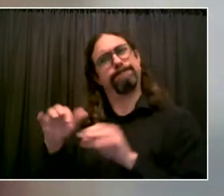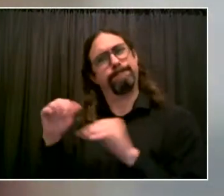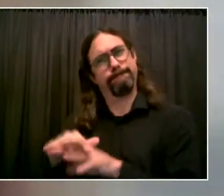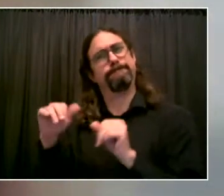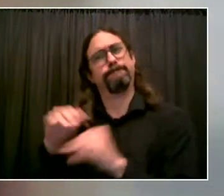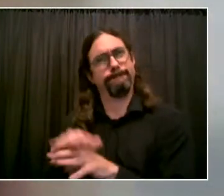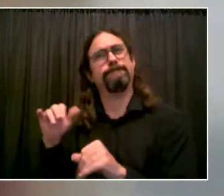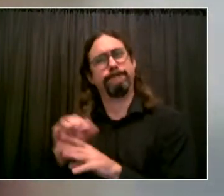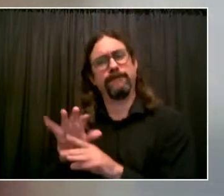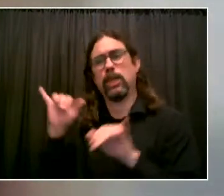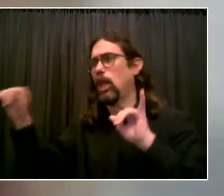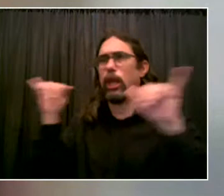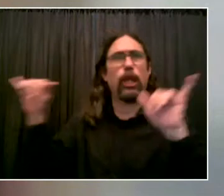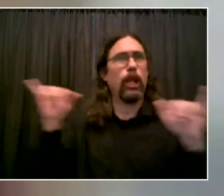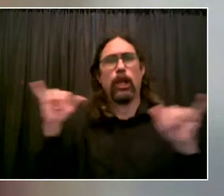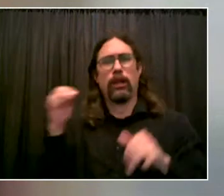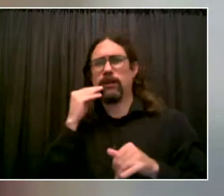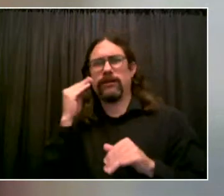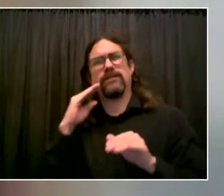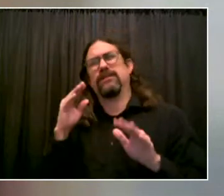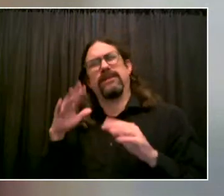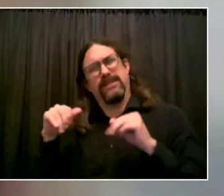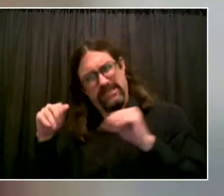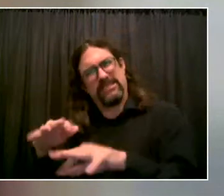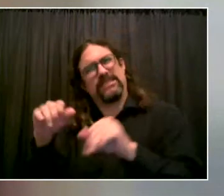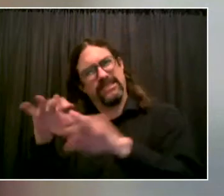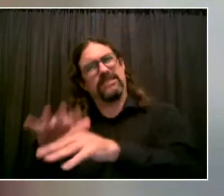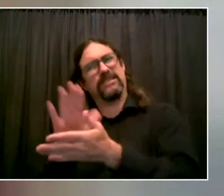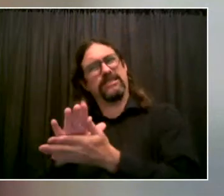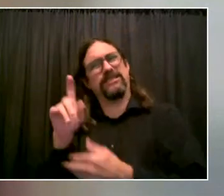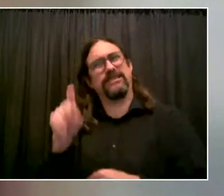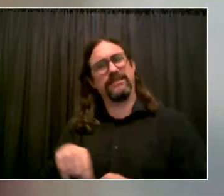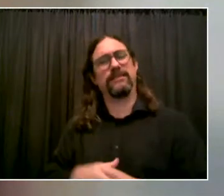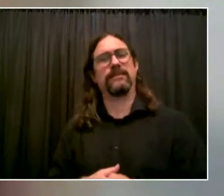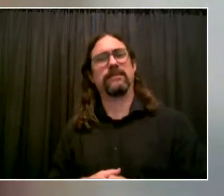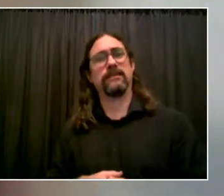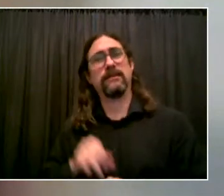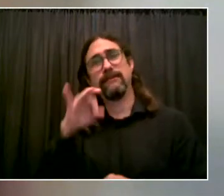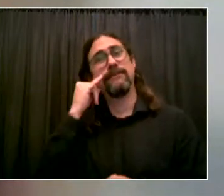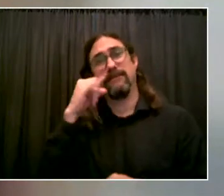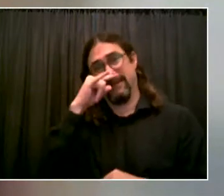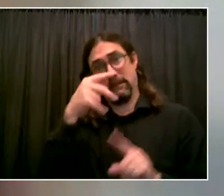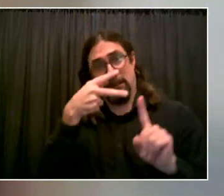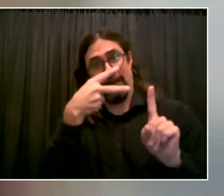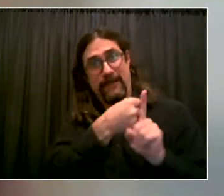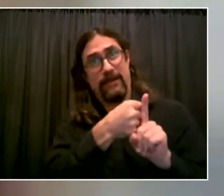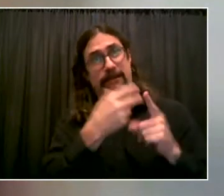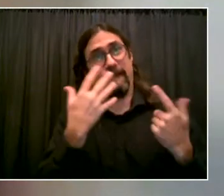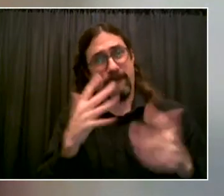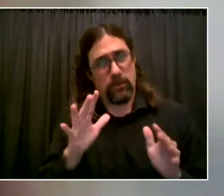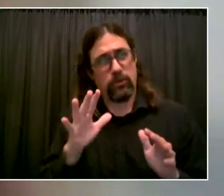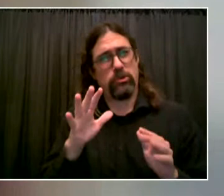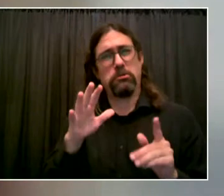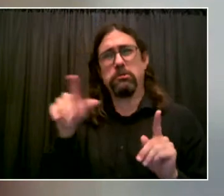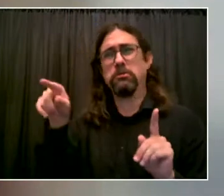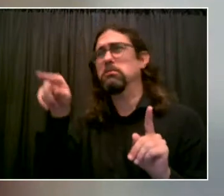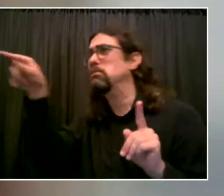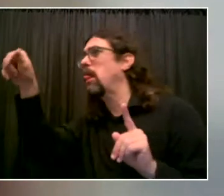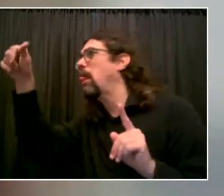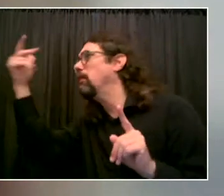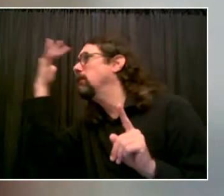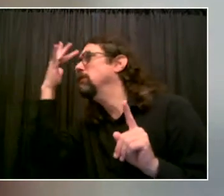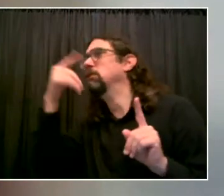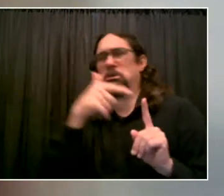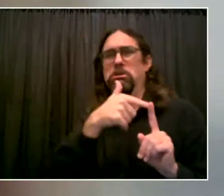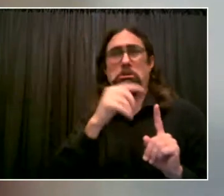for the continuity of in-person and in-person instruction. On lunch, we remain to be in accordance with the CDC guidelines, and our school